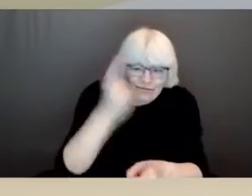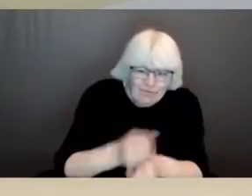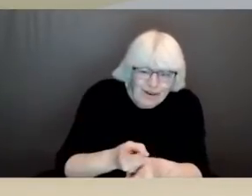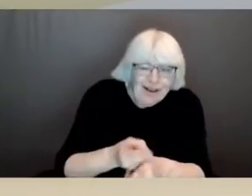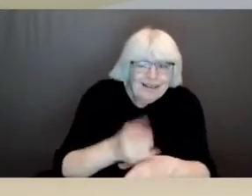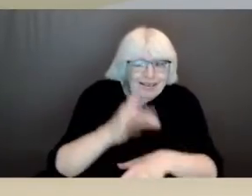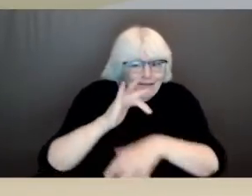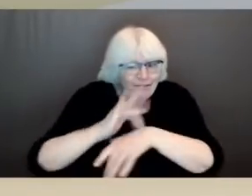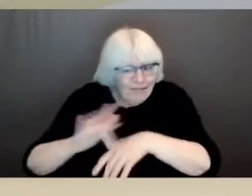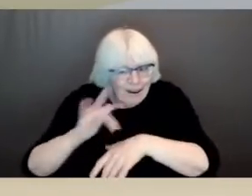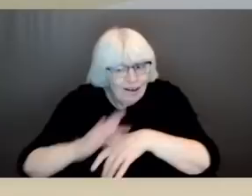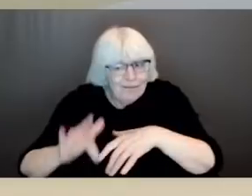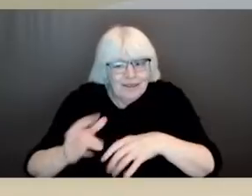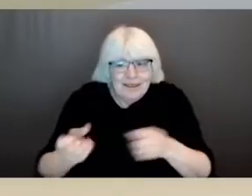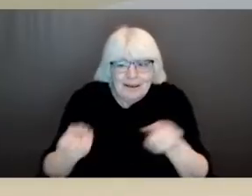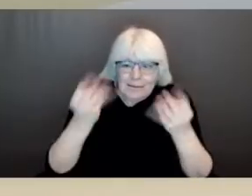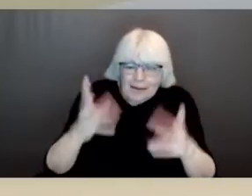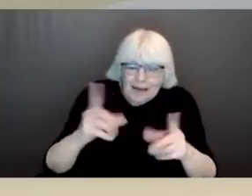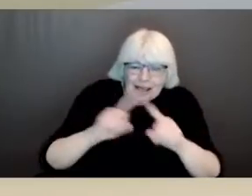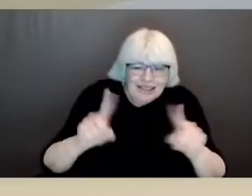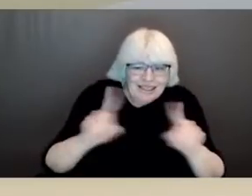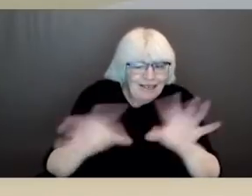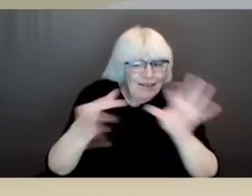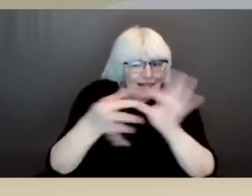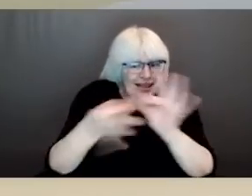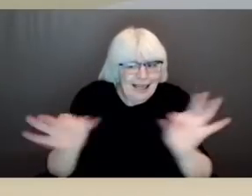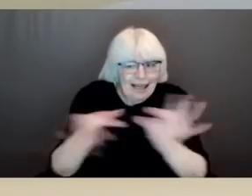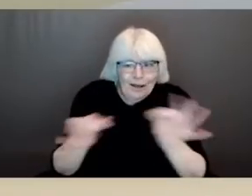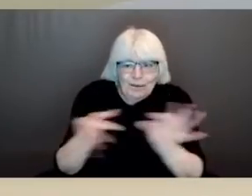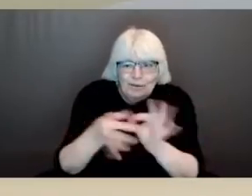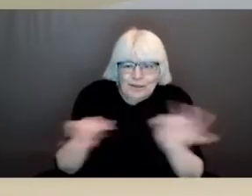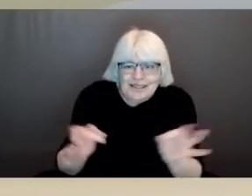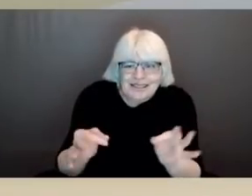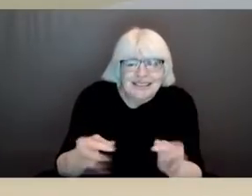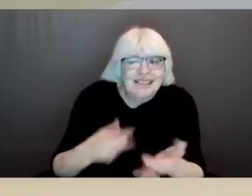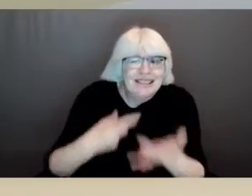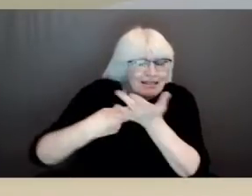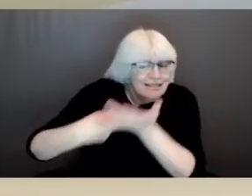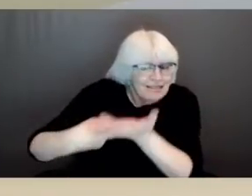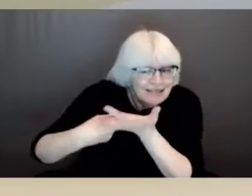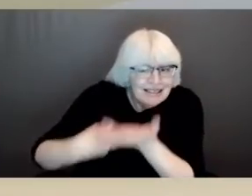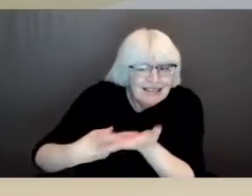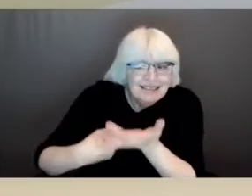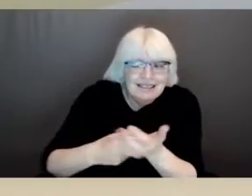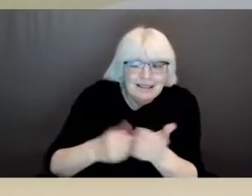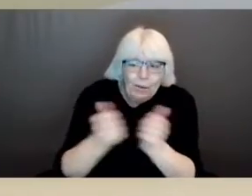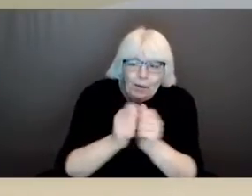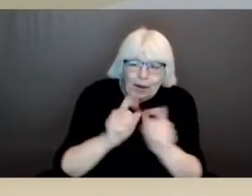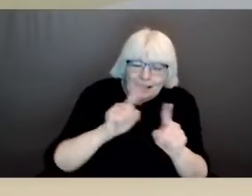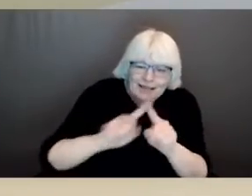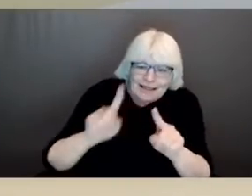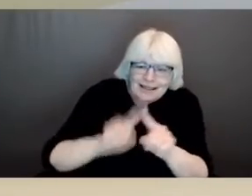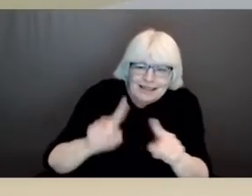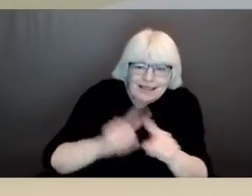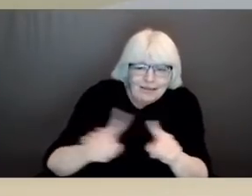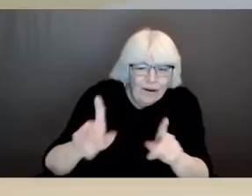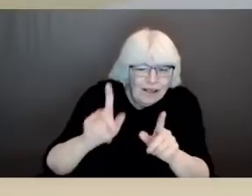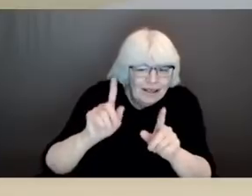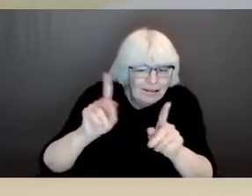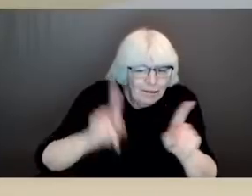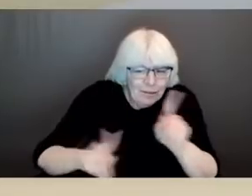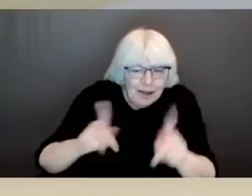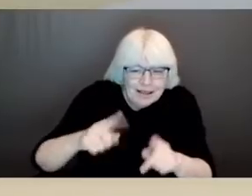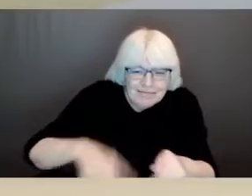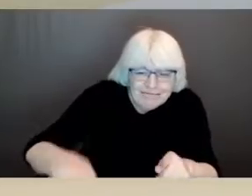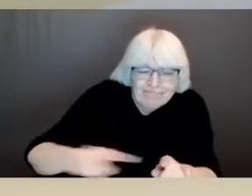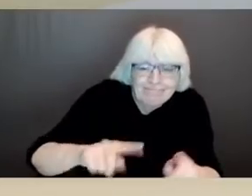it's individual discussions with vaccine hesitancy, whether it's trying to make sure we have the